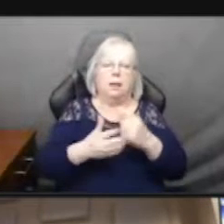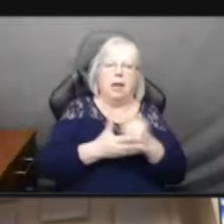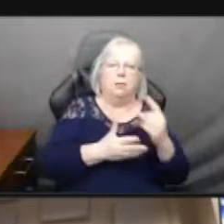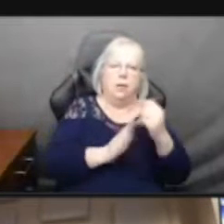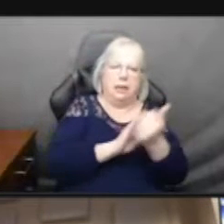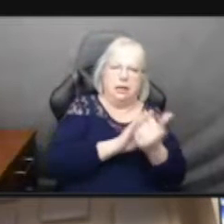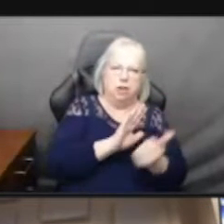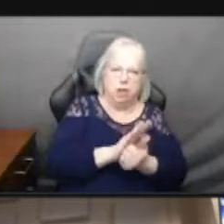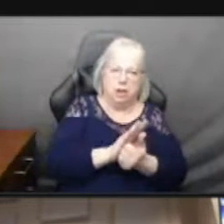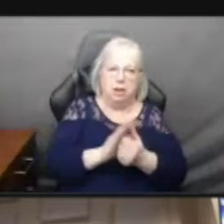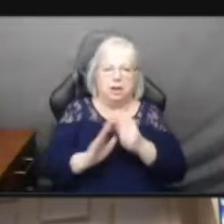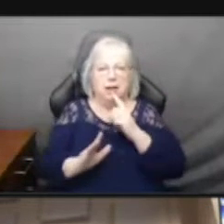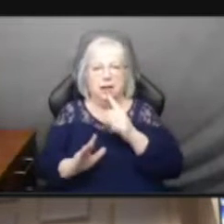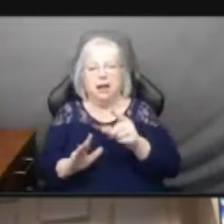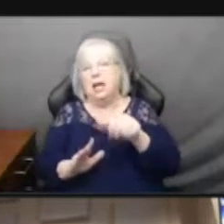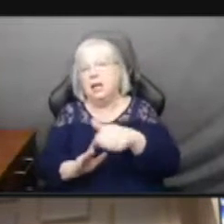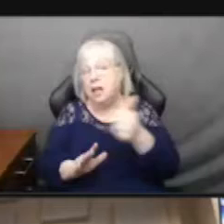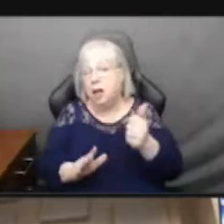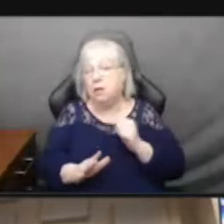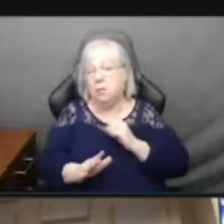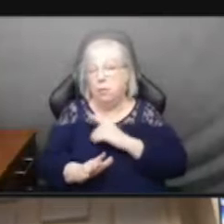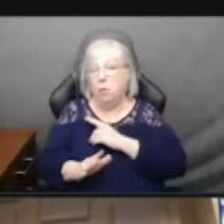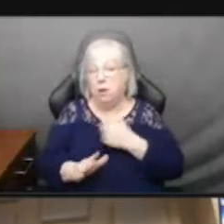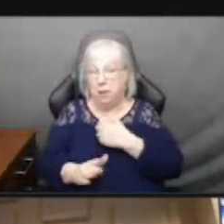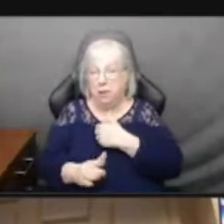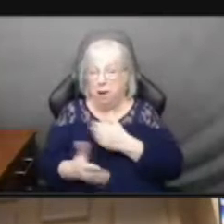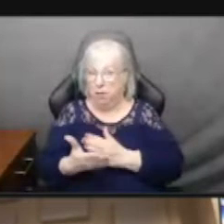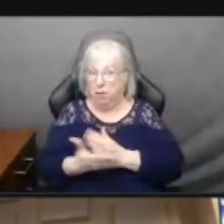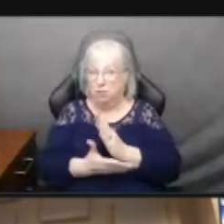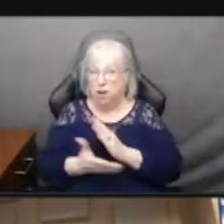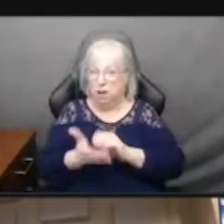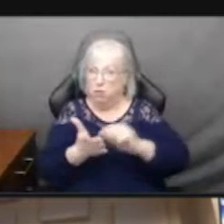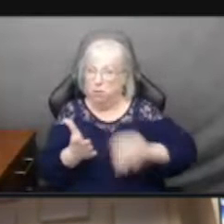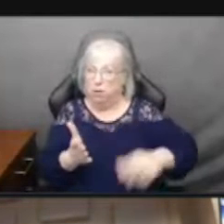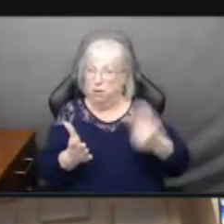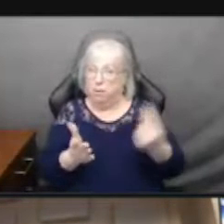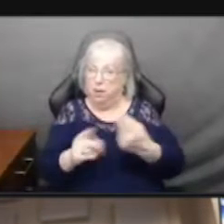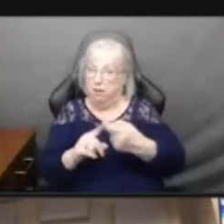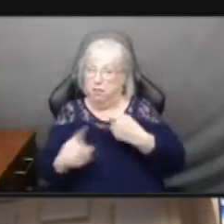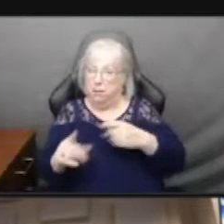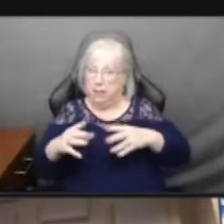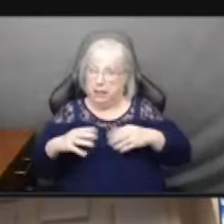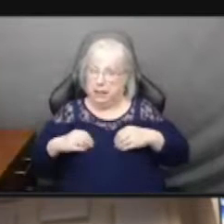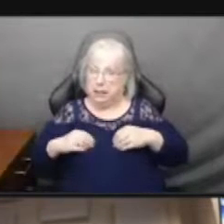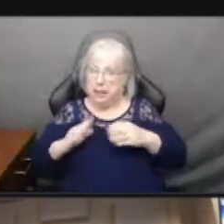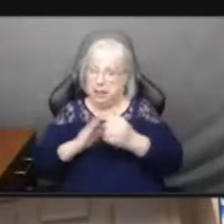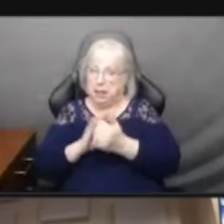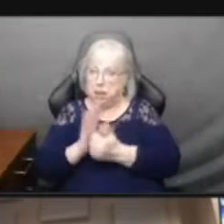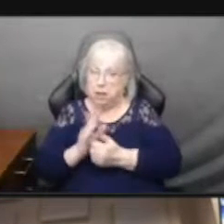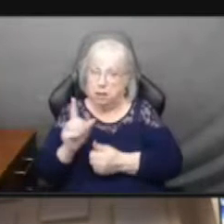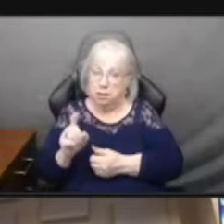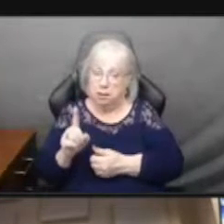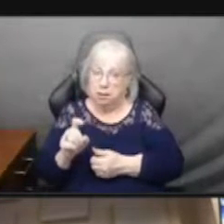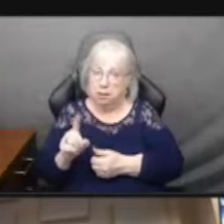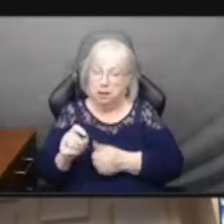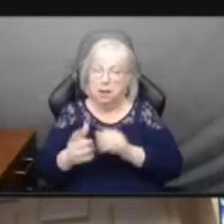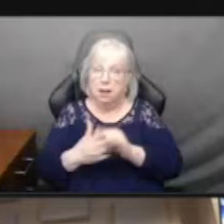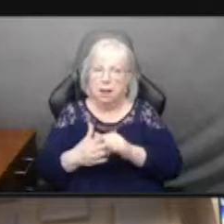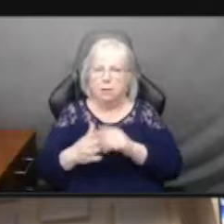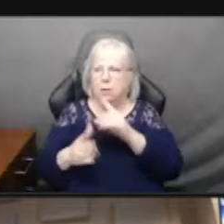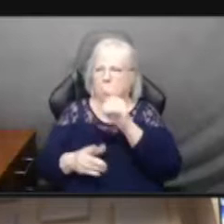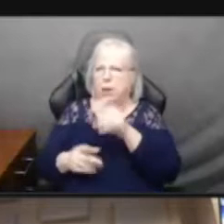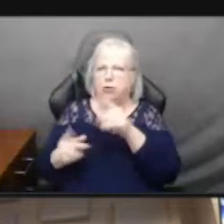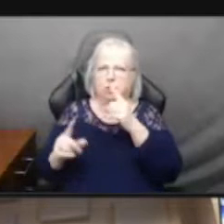Does another board member have the right to remove something from the consent agenda? That's a question for the